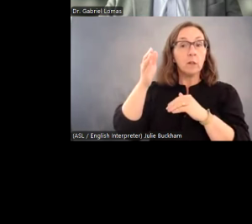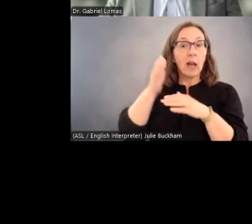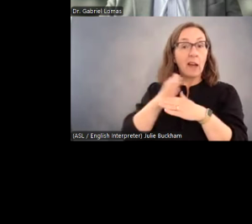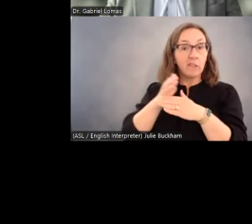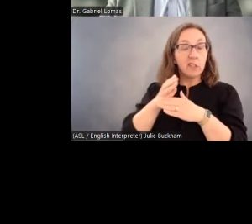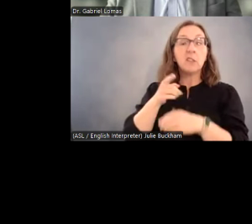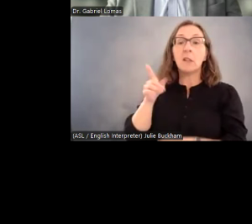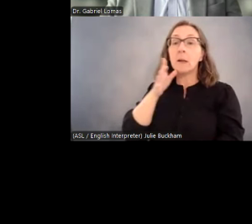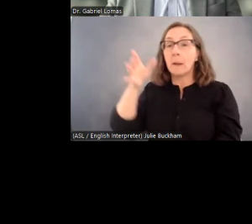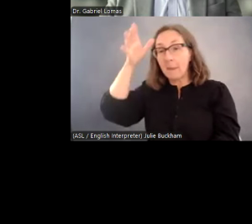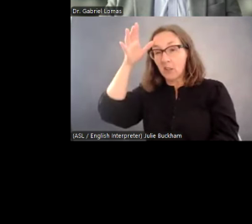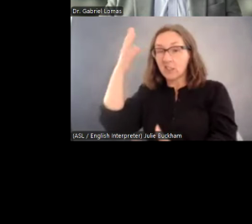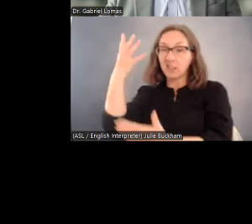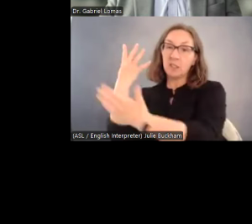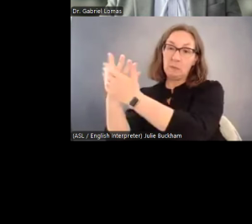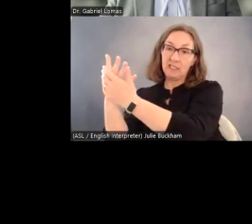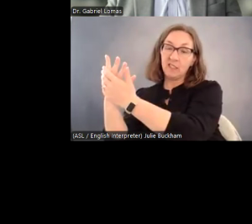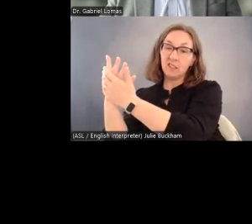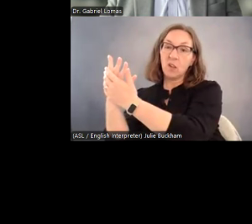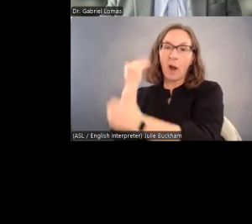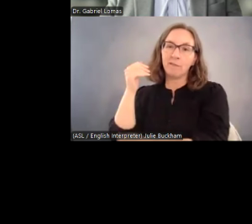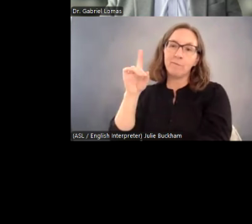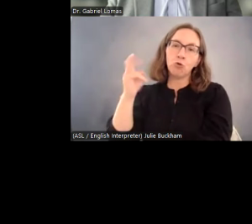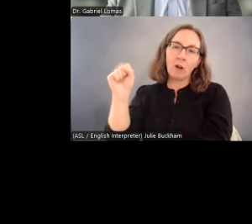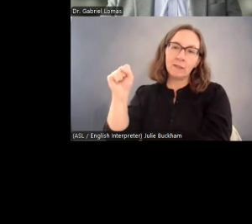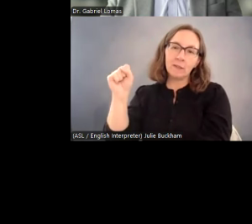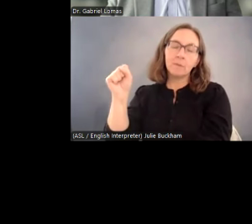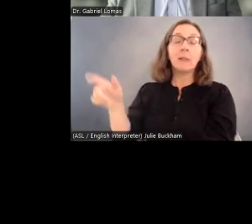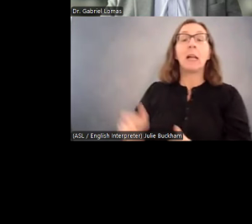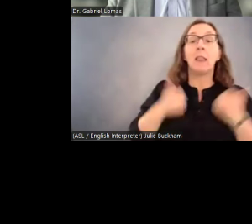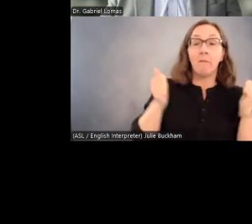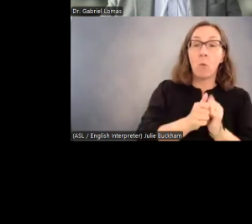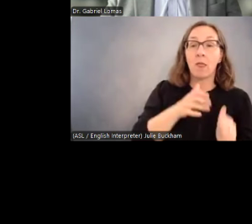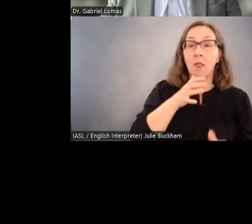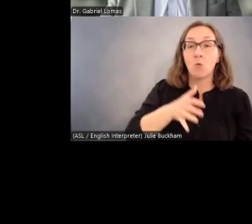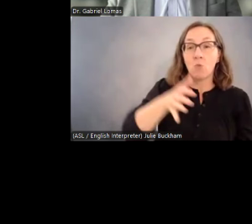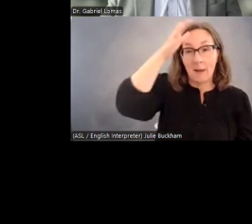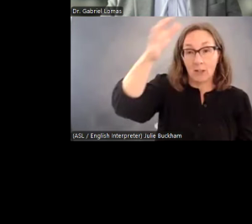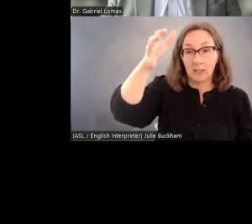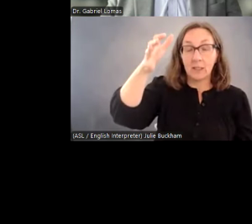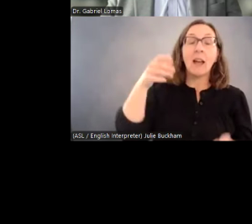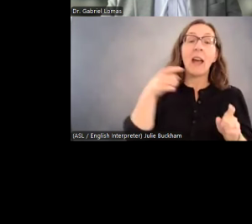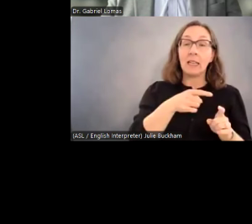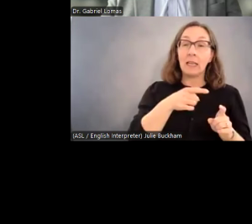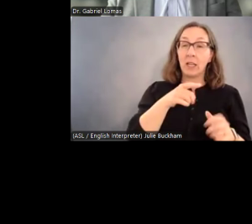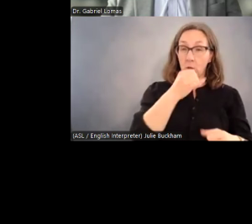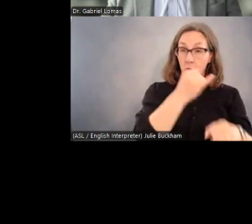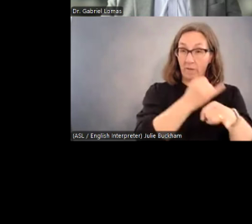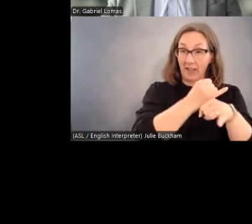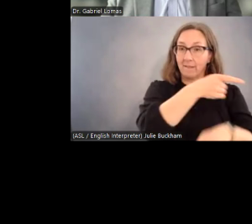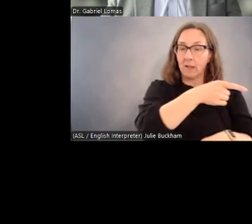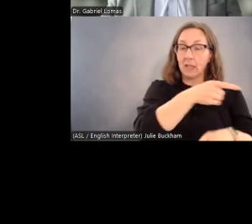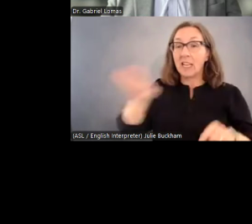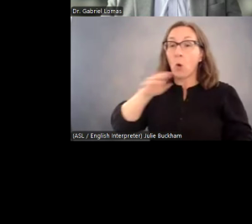his grandparents, and he attended a school for the deaf where he was flown weekly because of the distance he was away from the